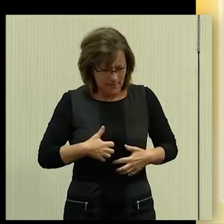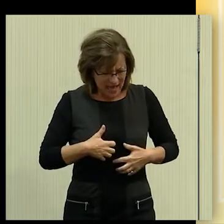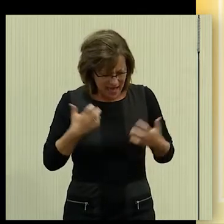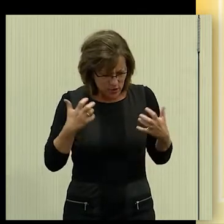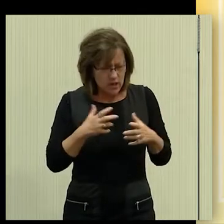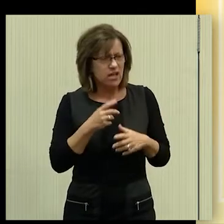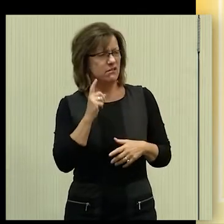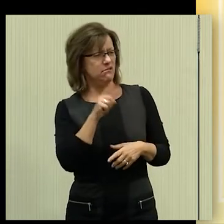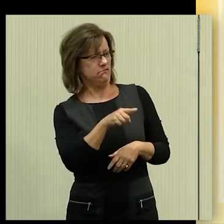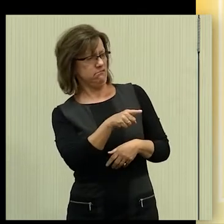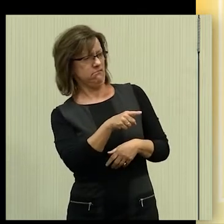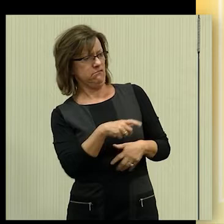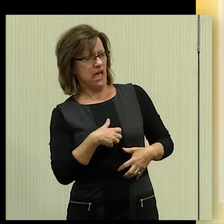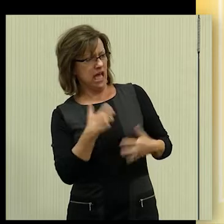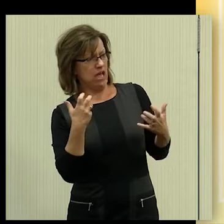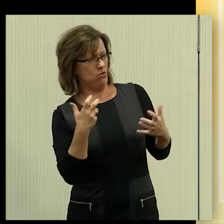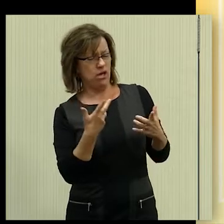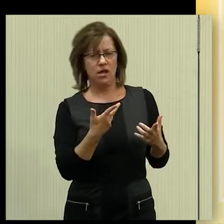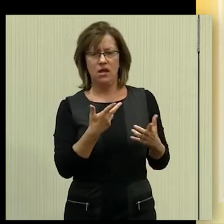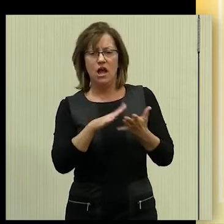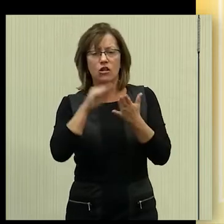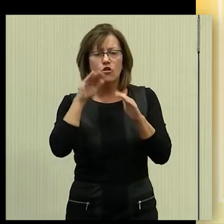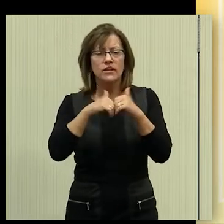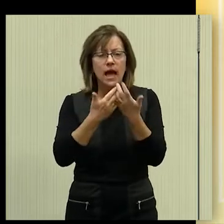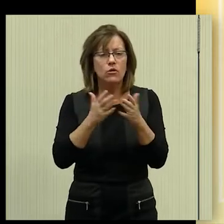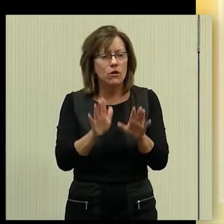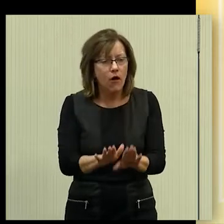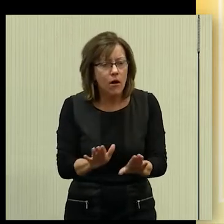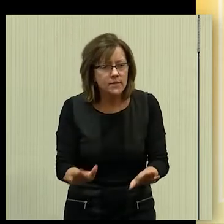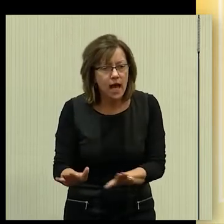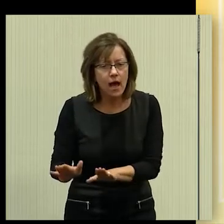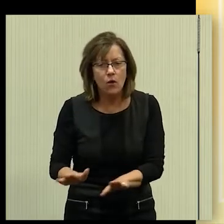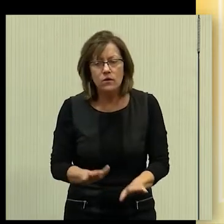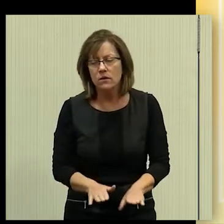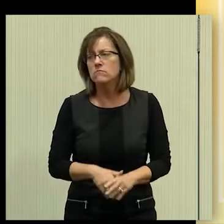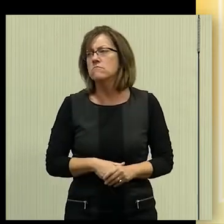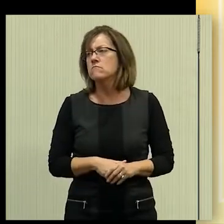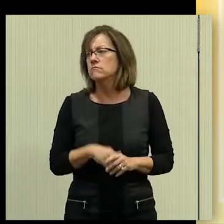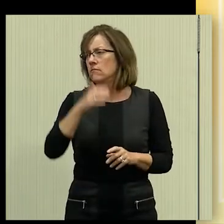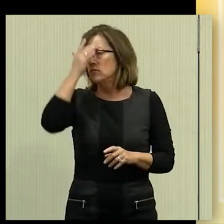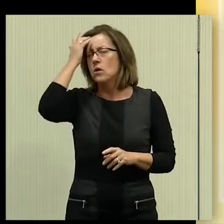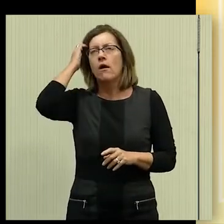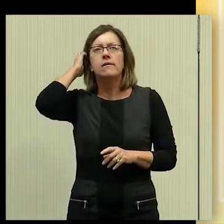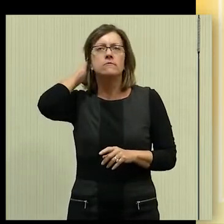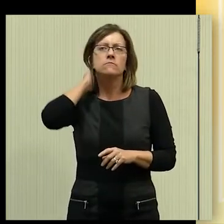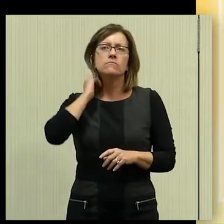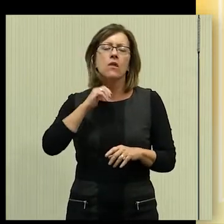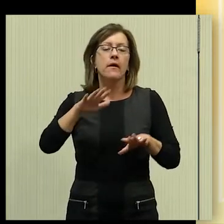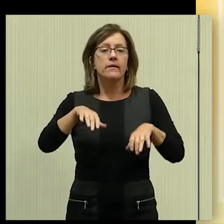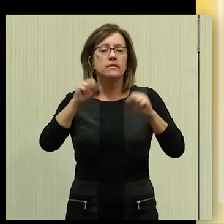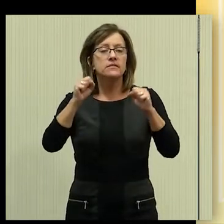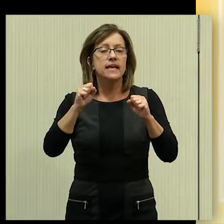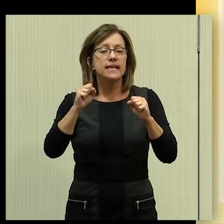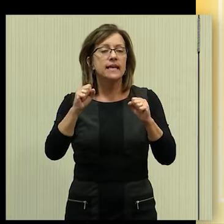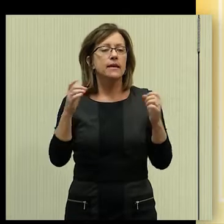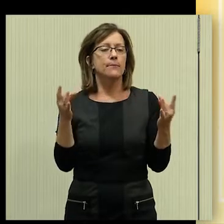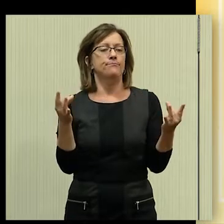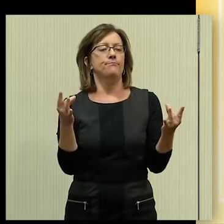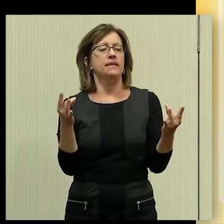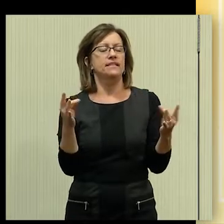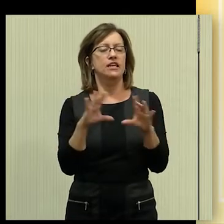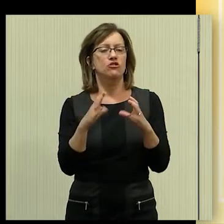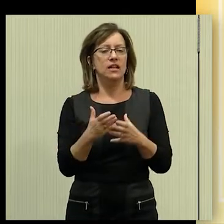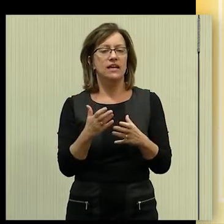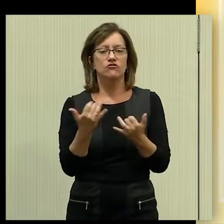in others and learn how to calm down. So what we teach kids, and honestly, I think, like, I'm taking a meditation class right now, and it's almost